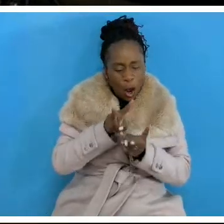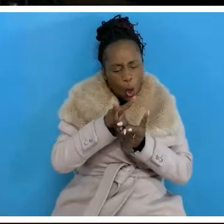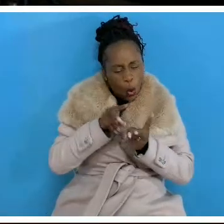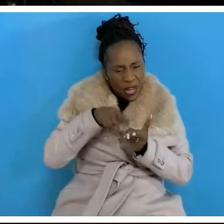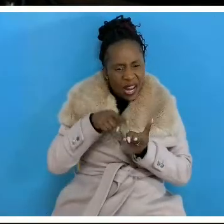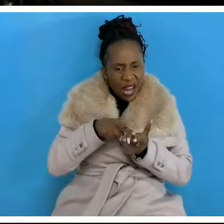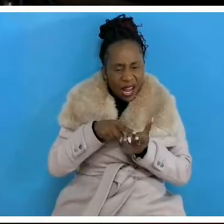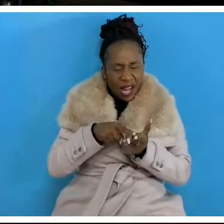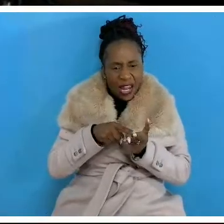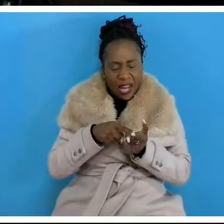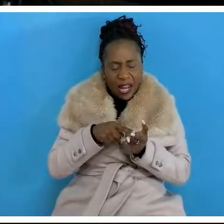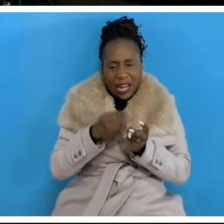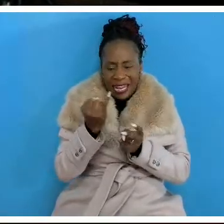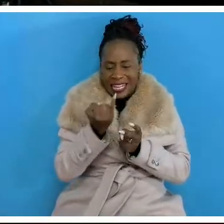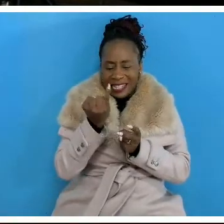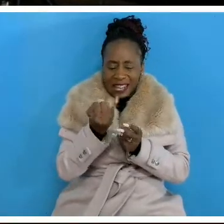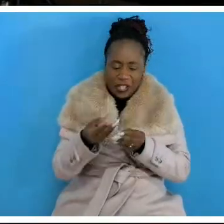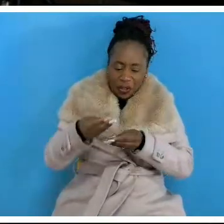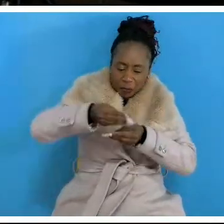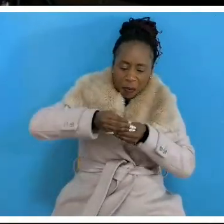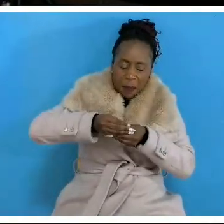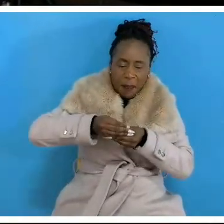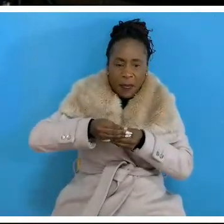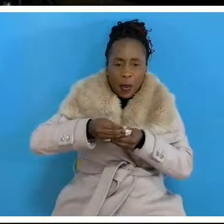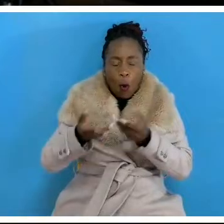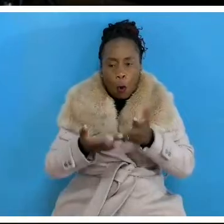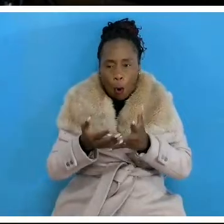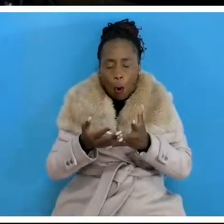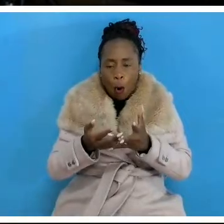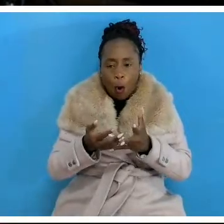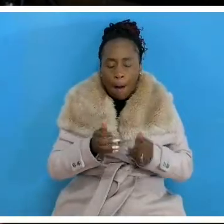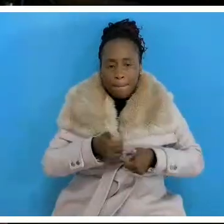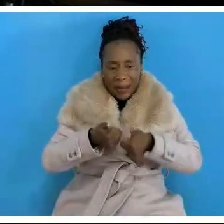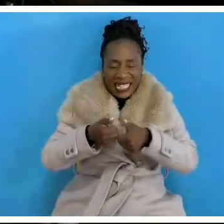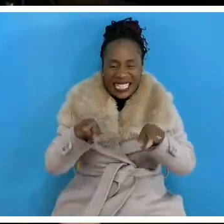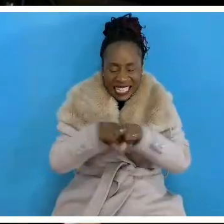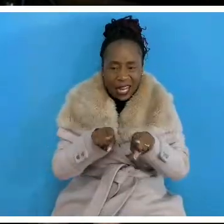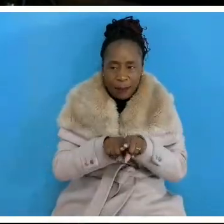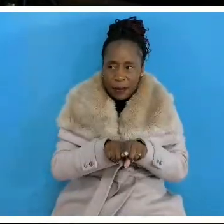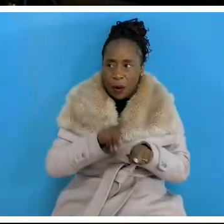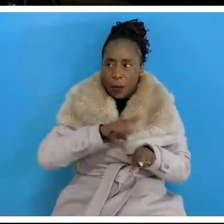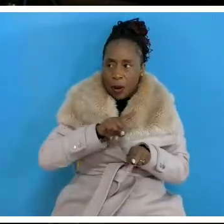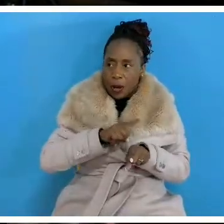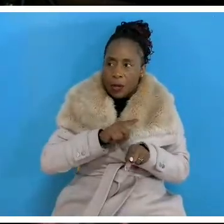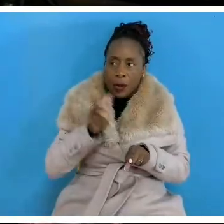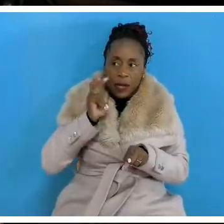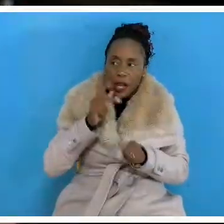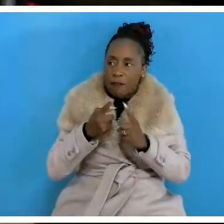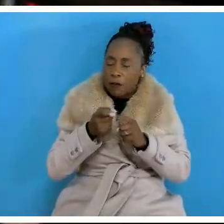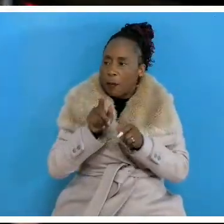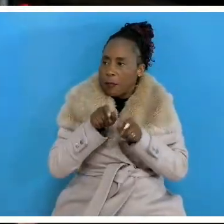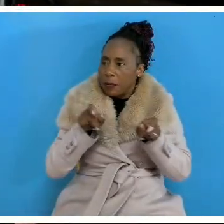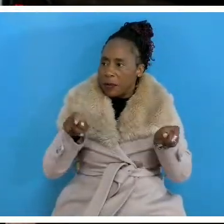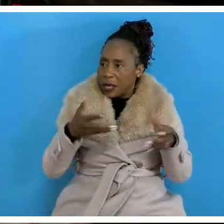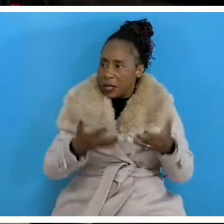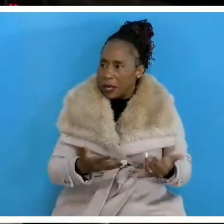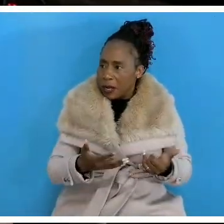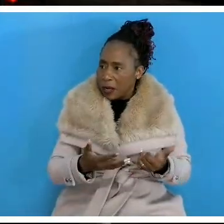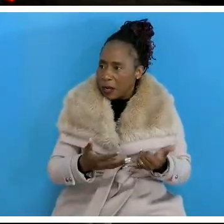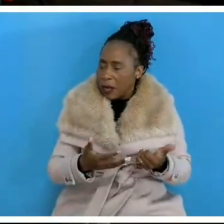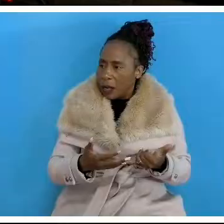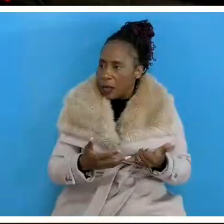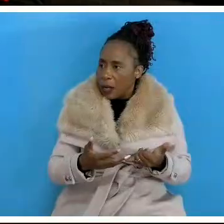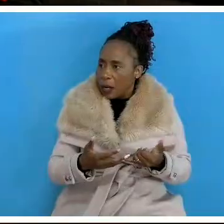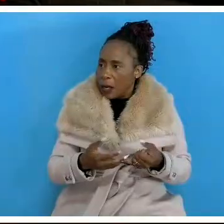or must be paid back with interest? Because you know, you hear from people here, now they give you the